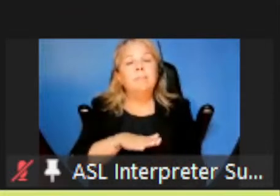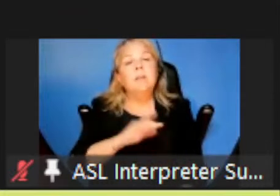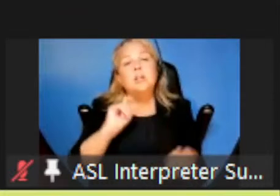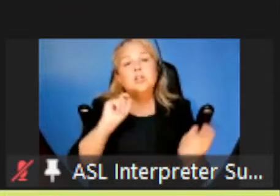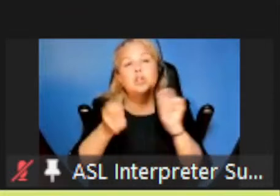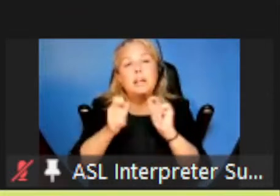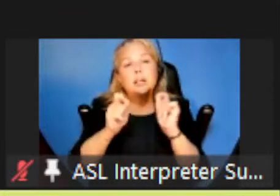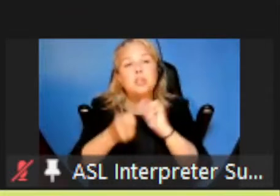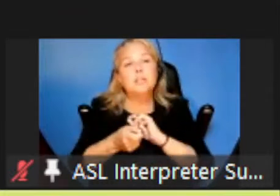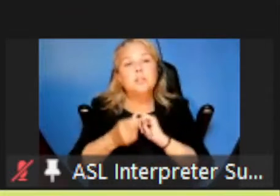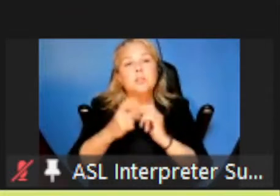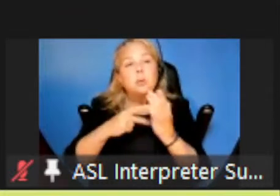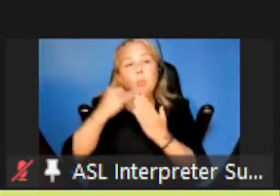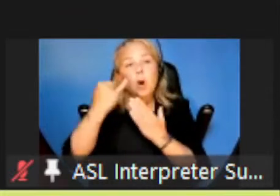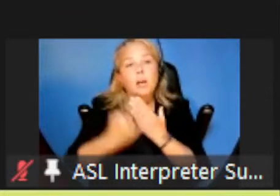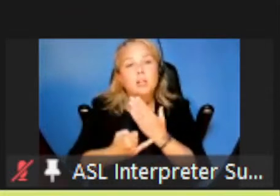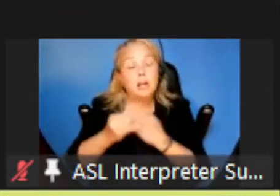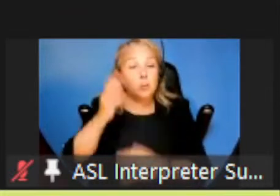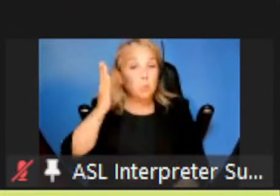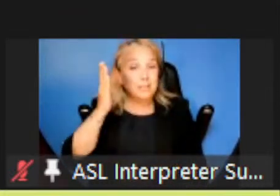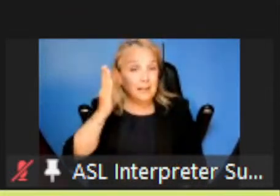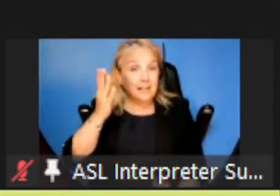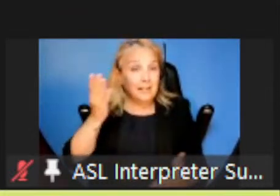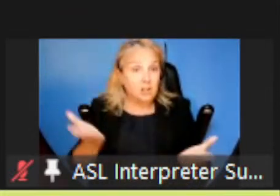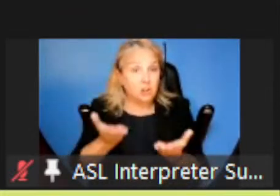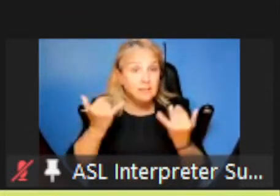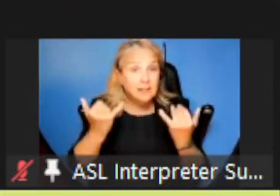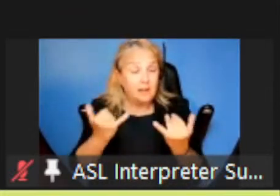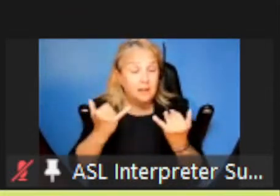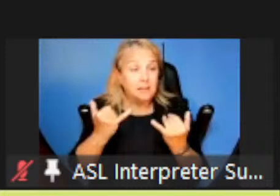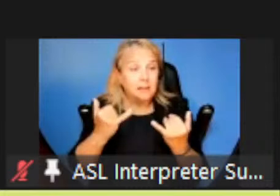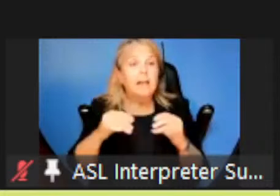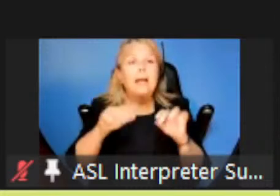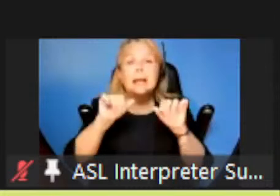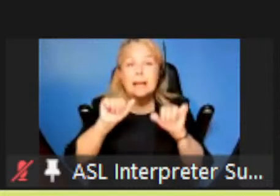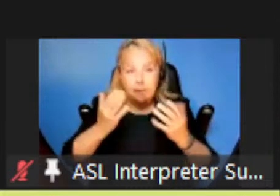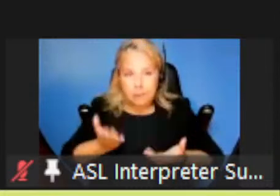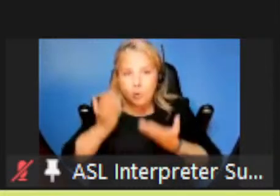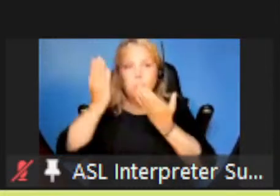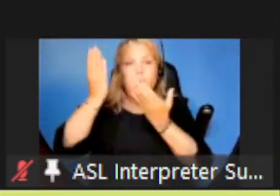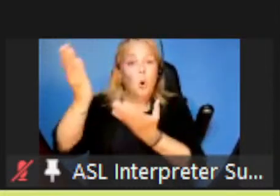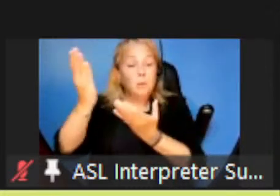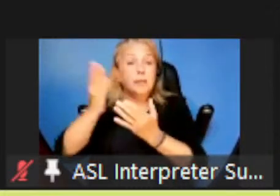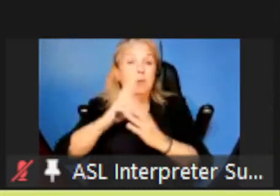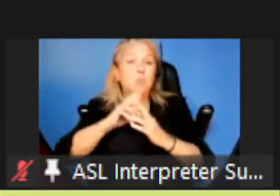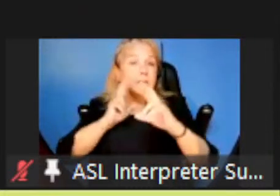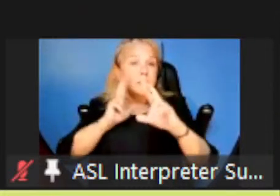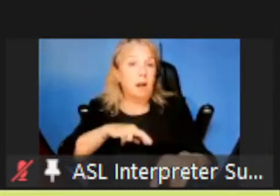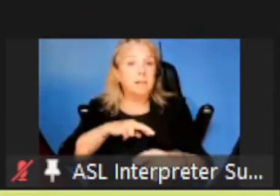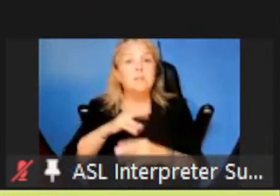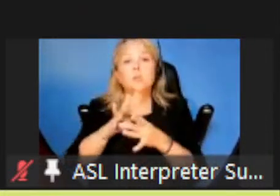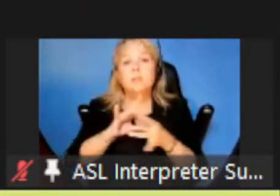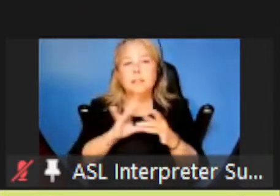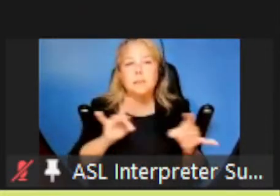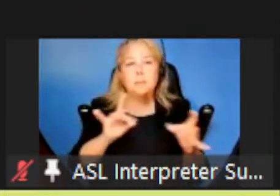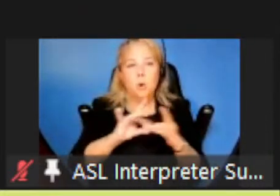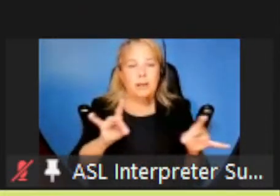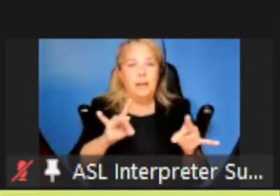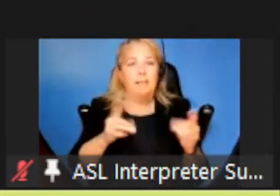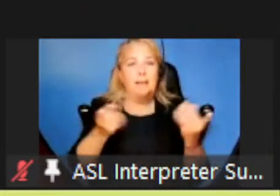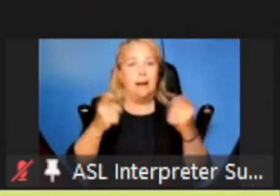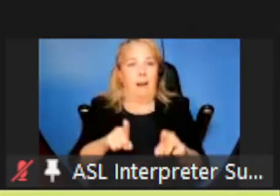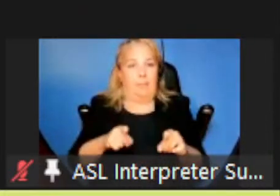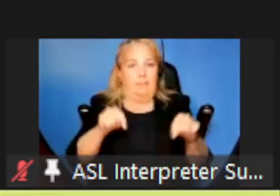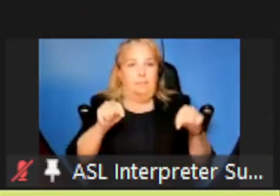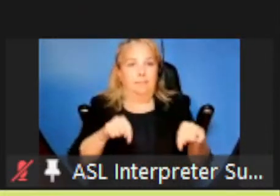or to the project presented here tonight may be proposed in response to testimony received and